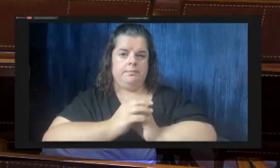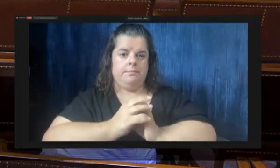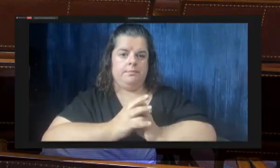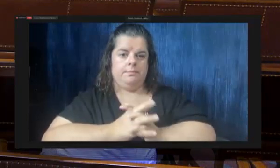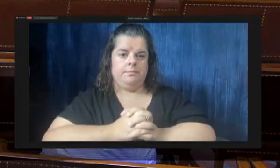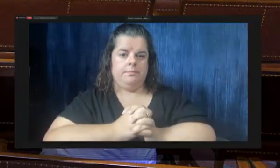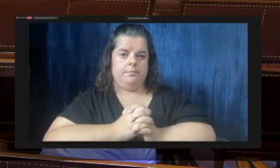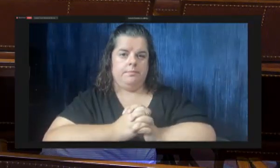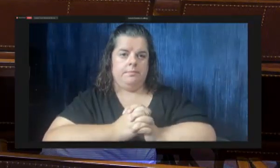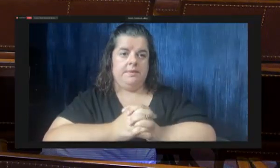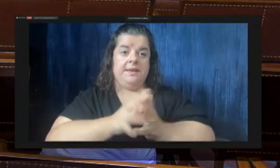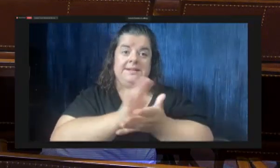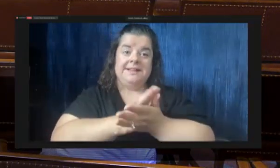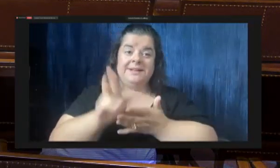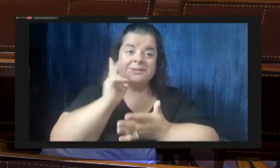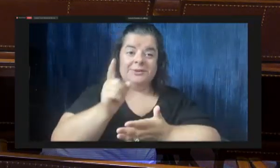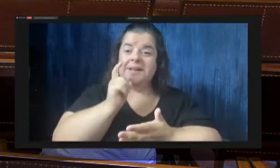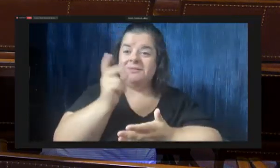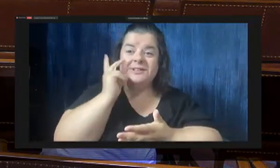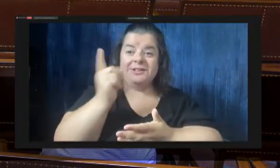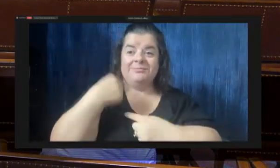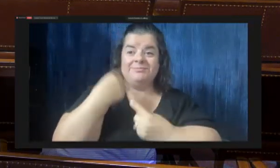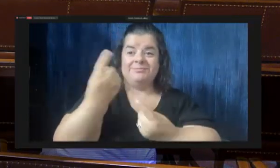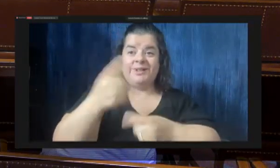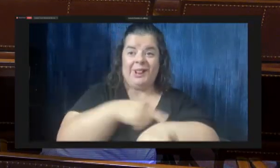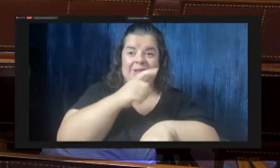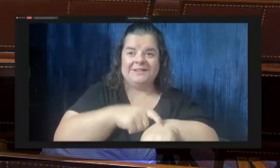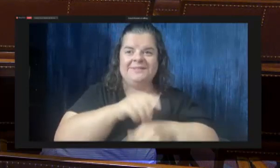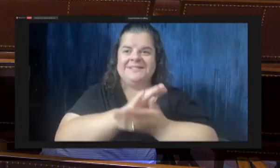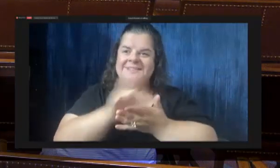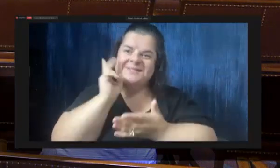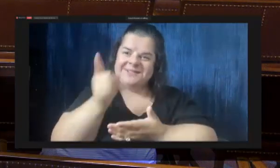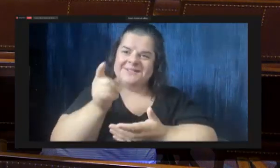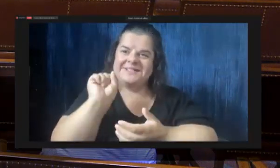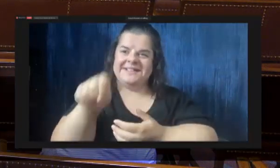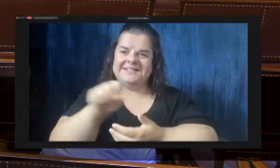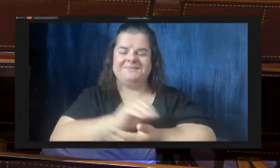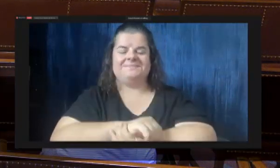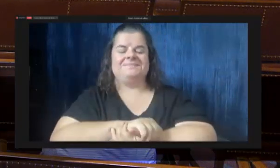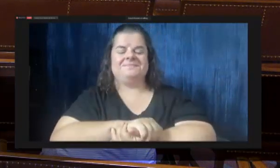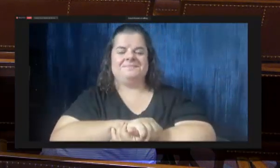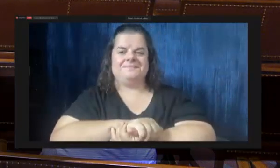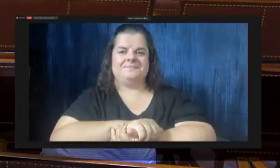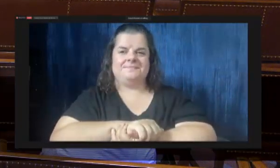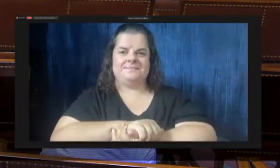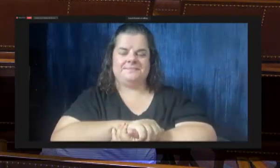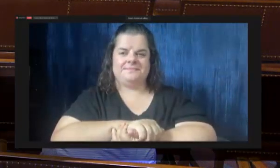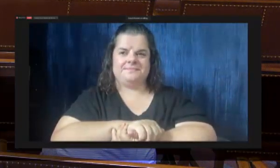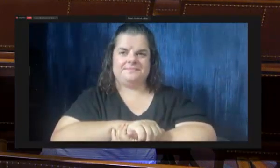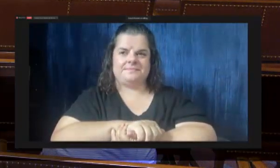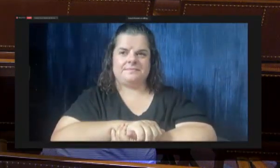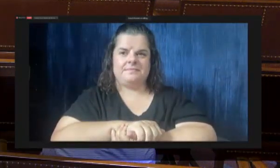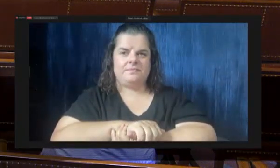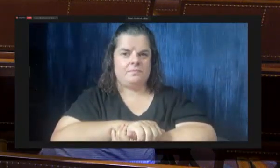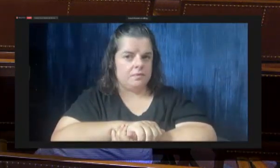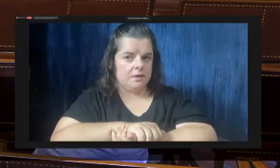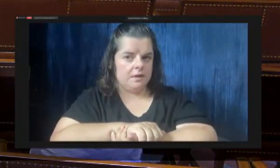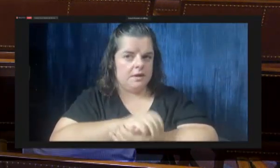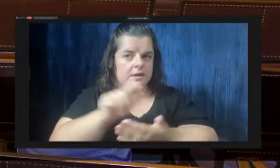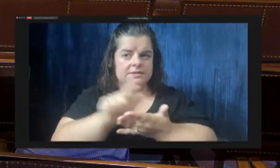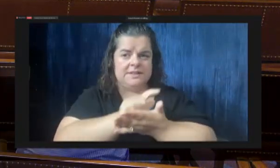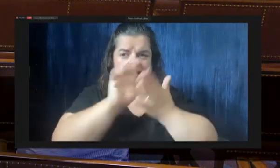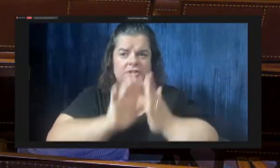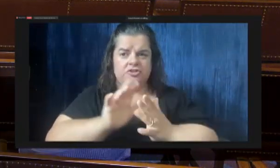It is nice to see you. I haven't seen you in quite some time, so it is nice to see you. Thank you. And the reason that I'm asking for the solicitor to be here is I have